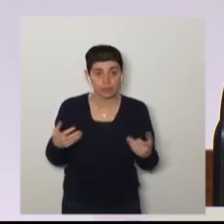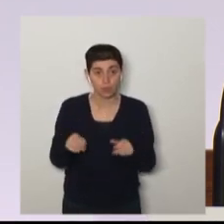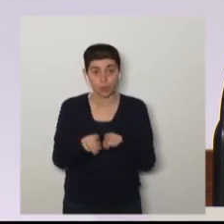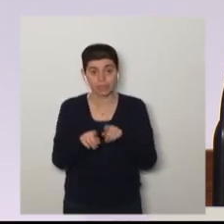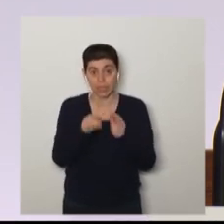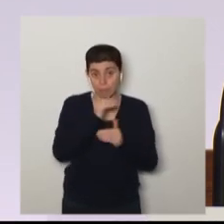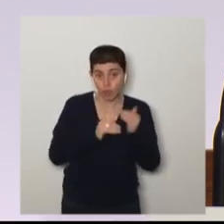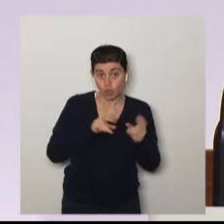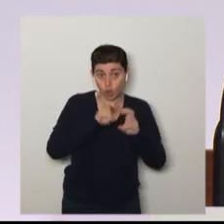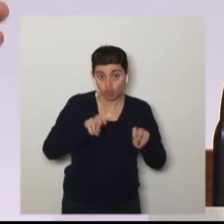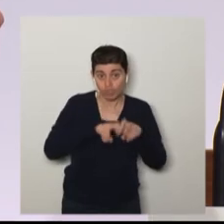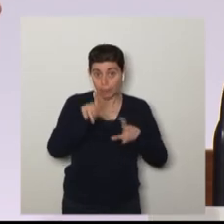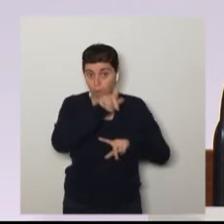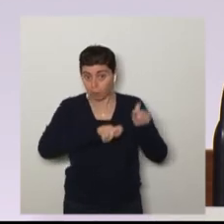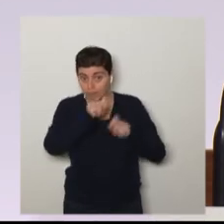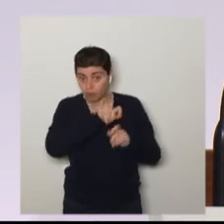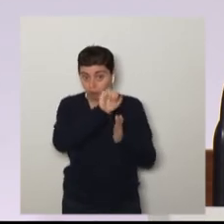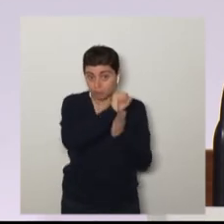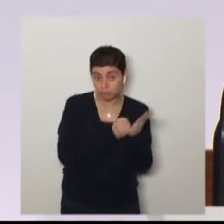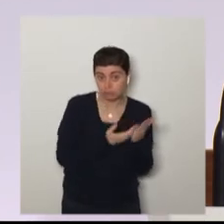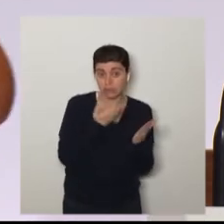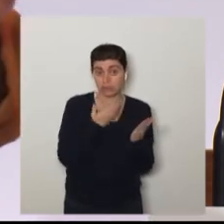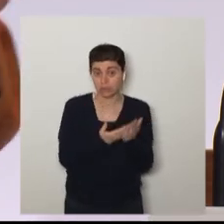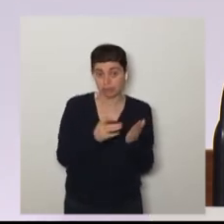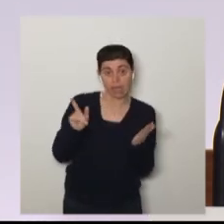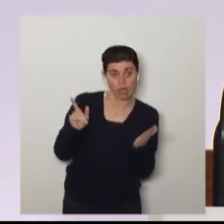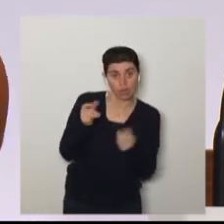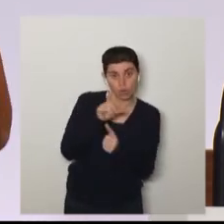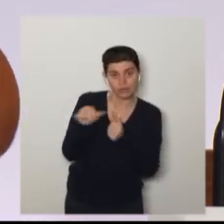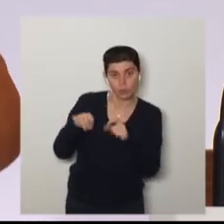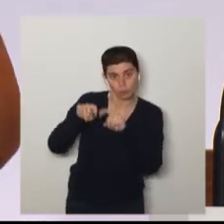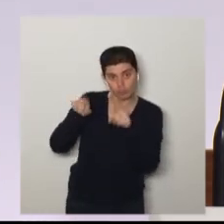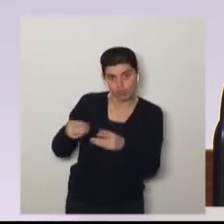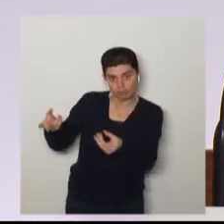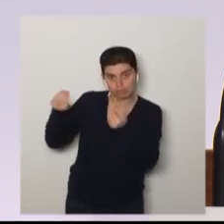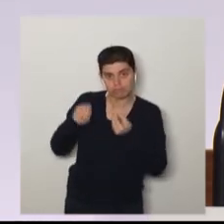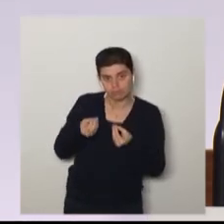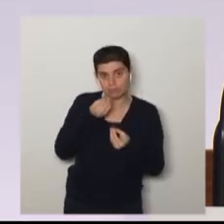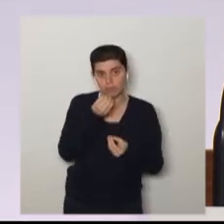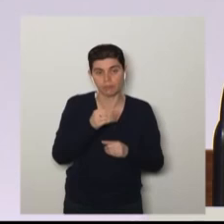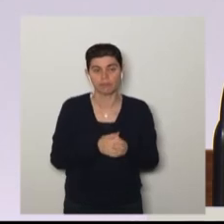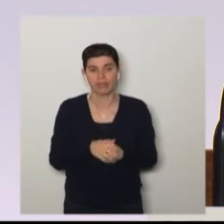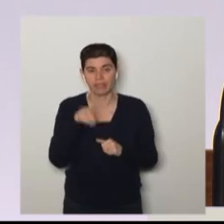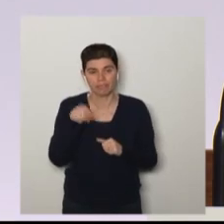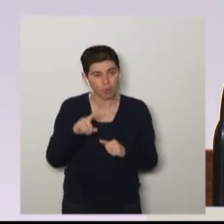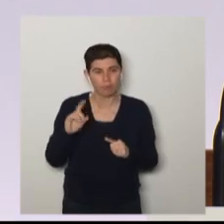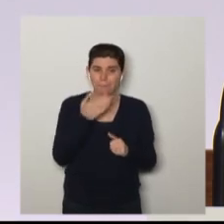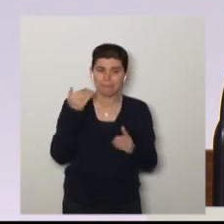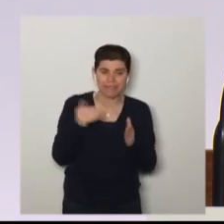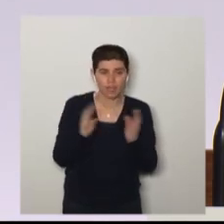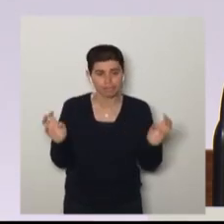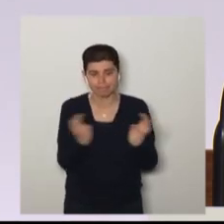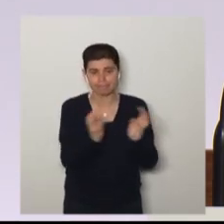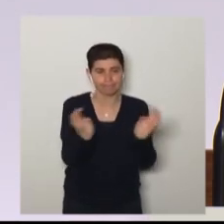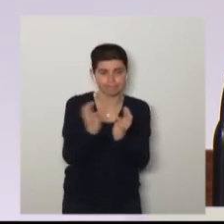are ready when the budgets are there and we have a better consortium, including all the groups that already exist,